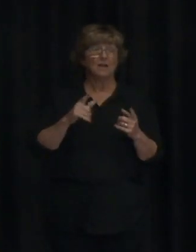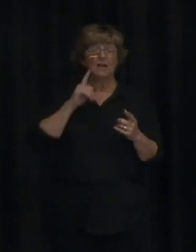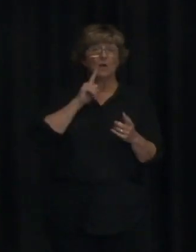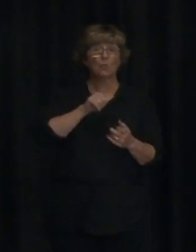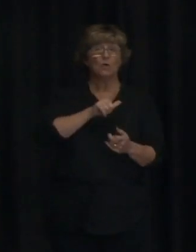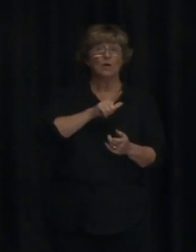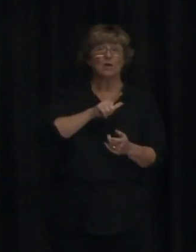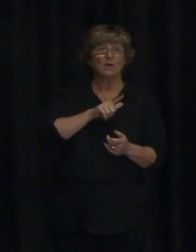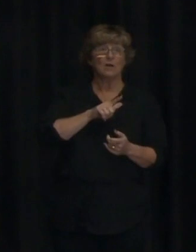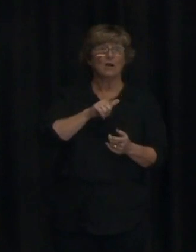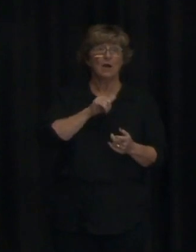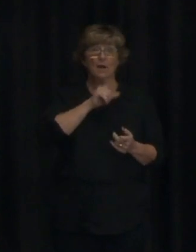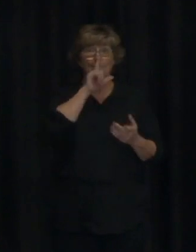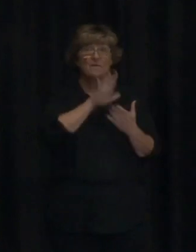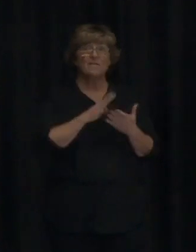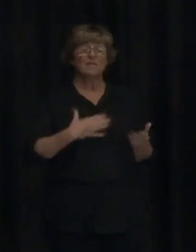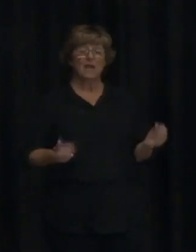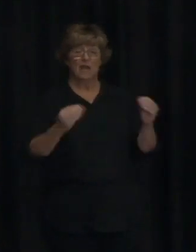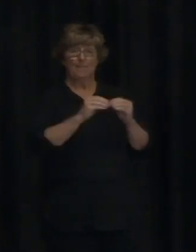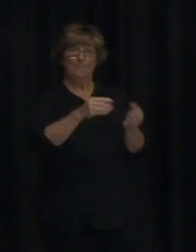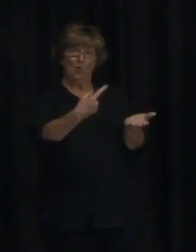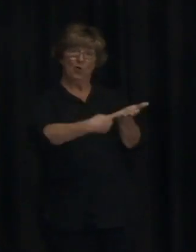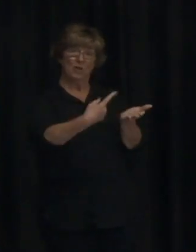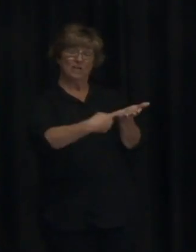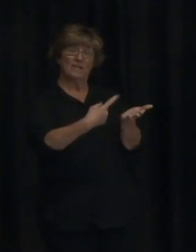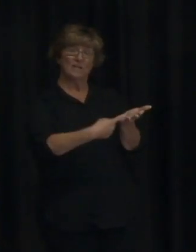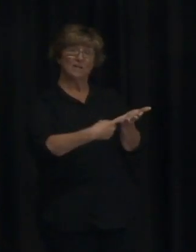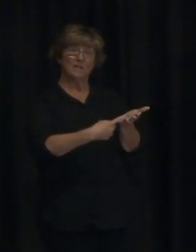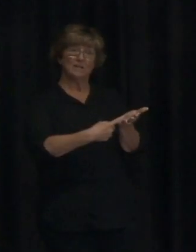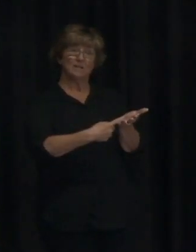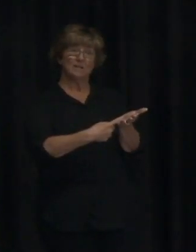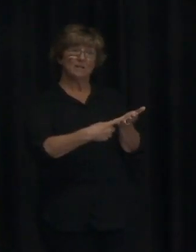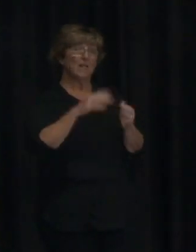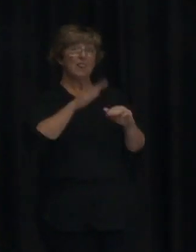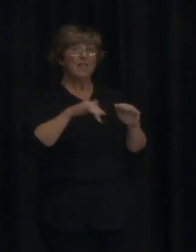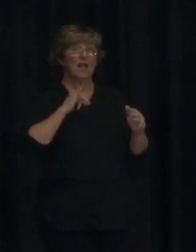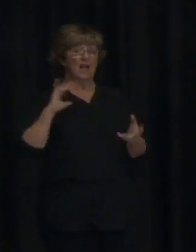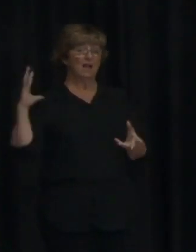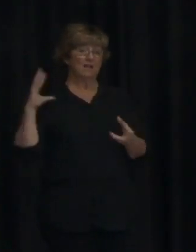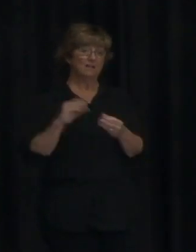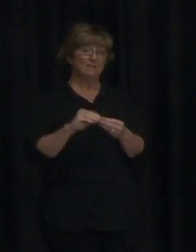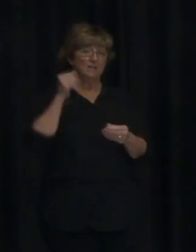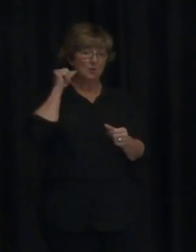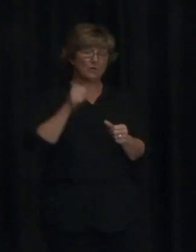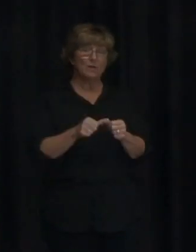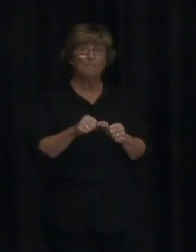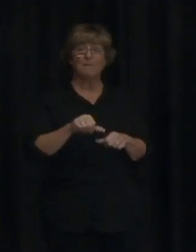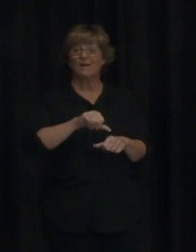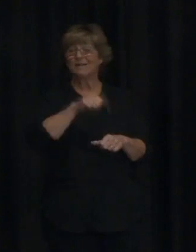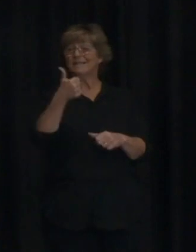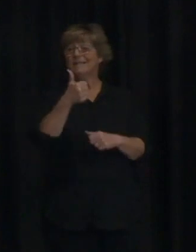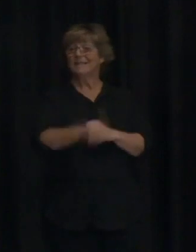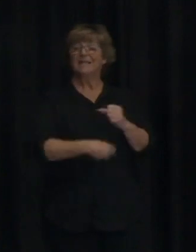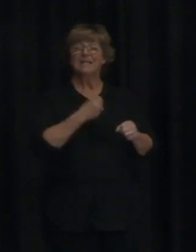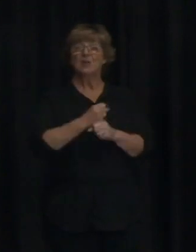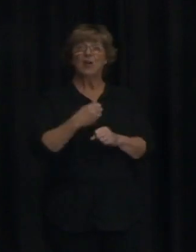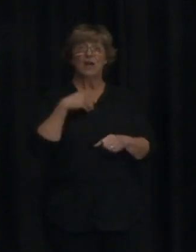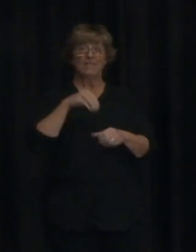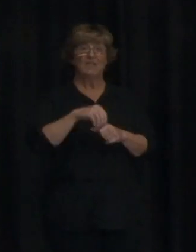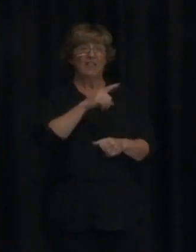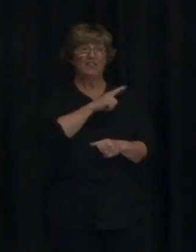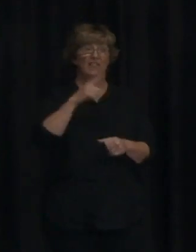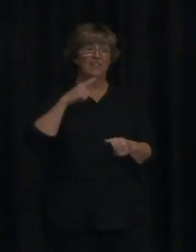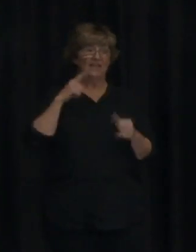see. So I believe we've had more conversations that I historically remember in the 10 plus years I've been in the